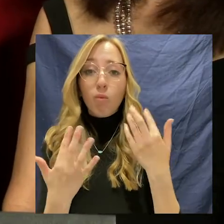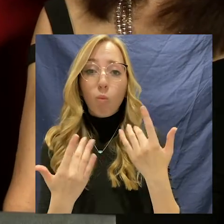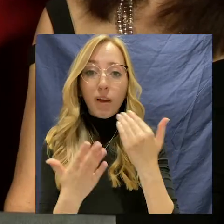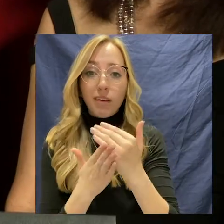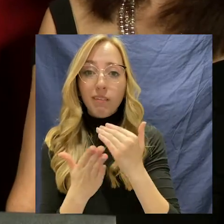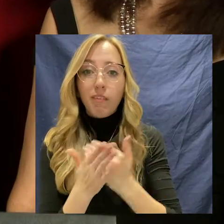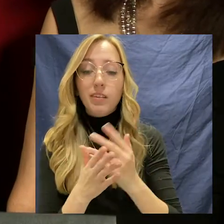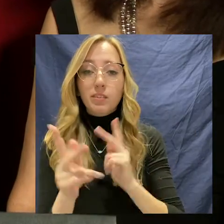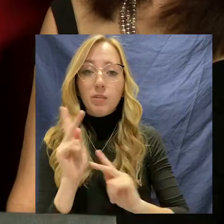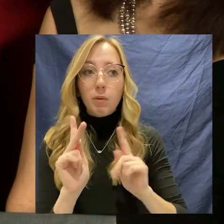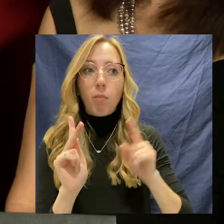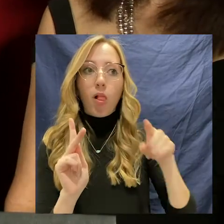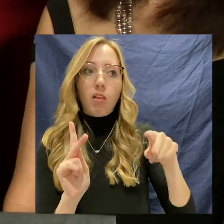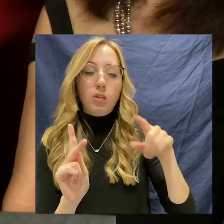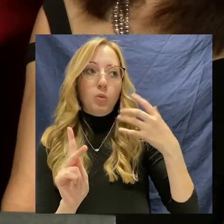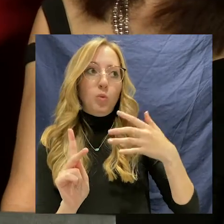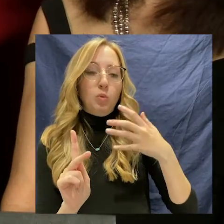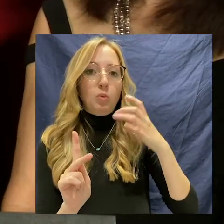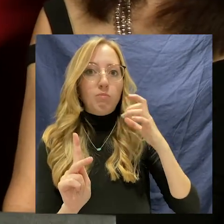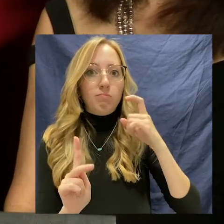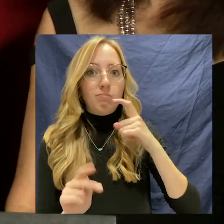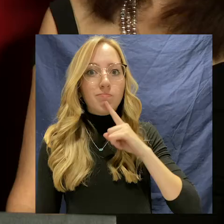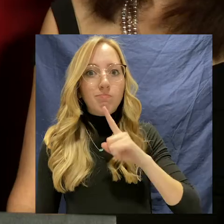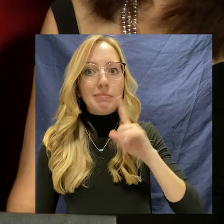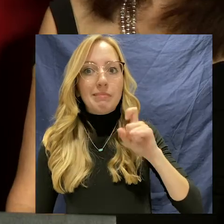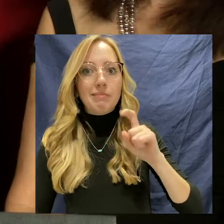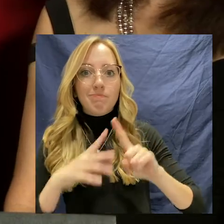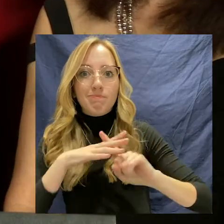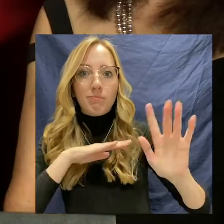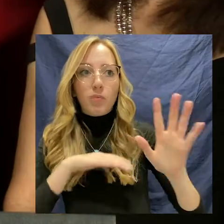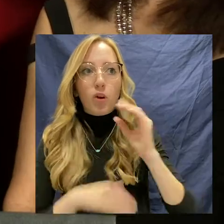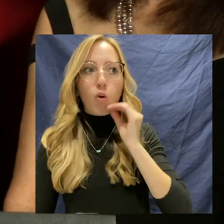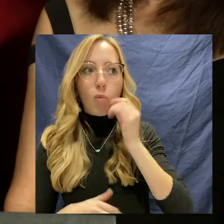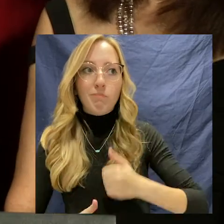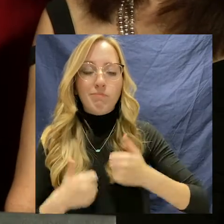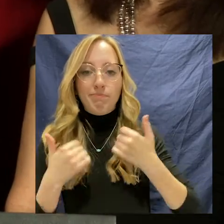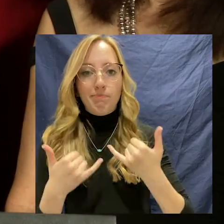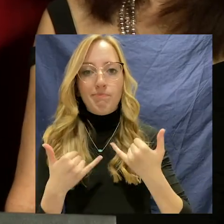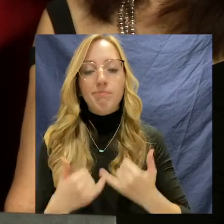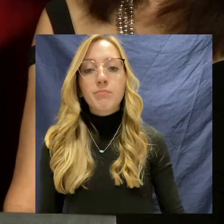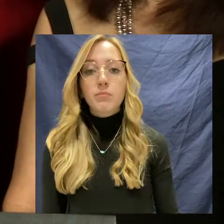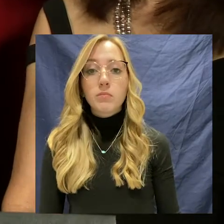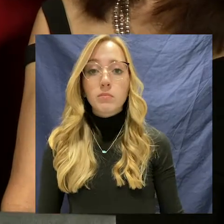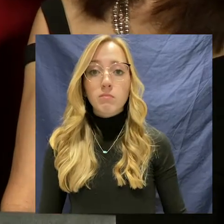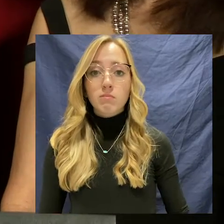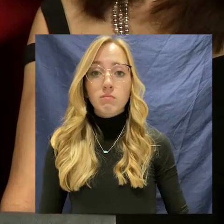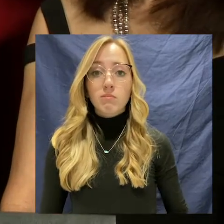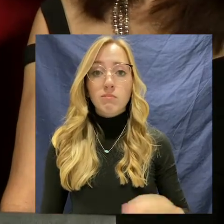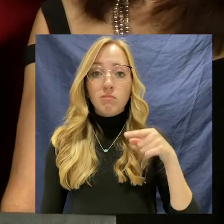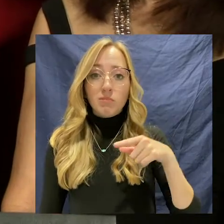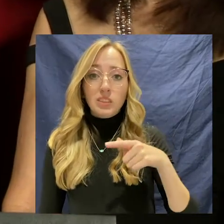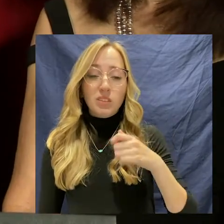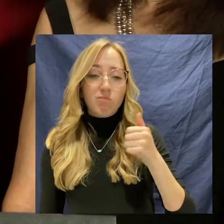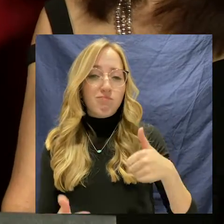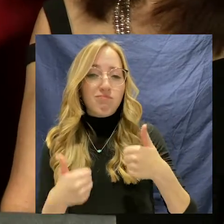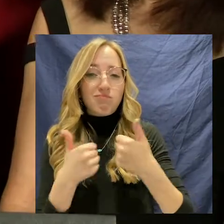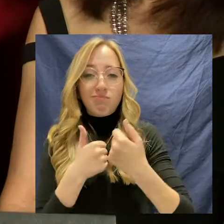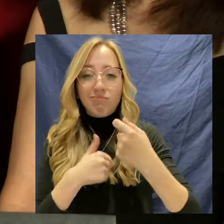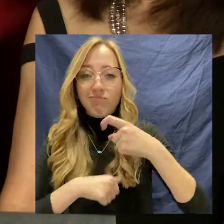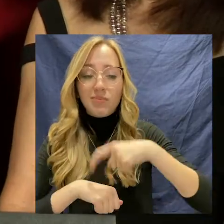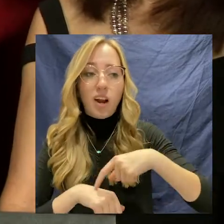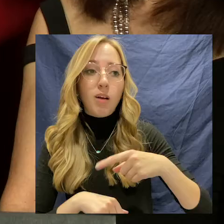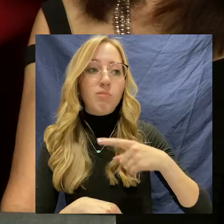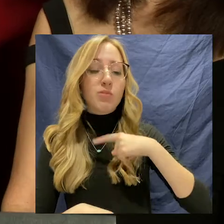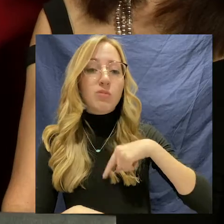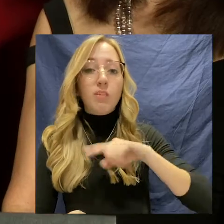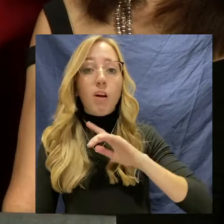escape the homes that they were living in. It is through these times that we are grateful that our